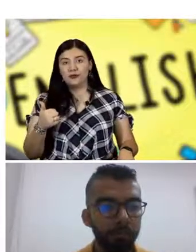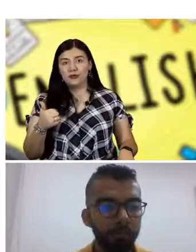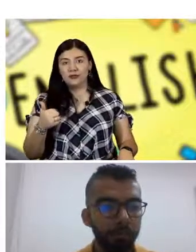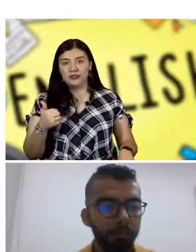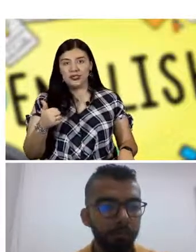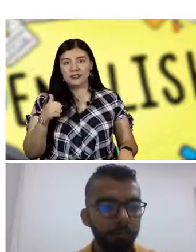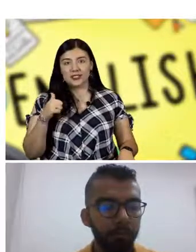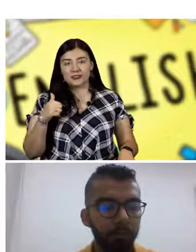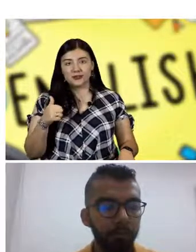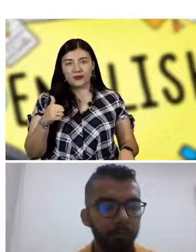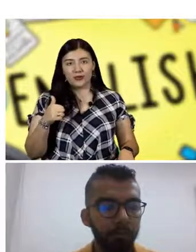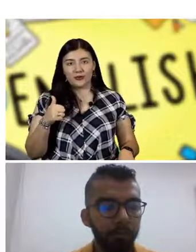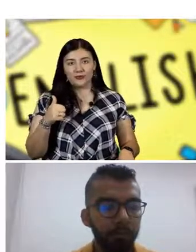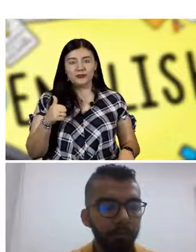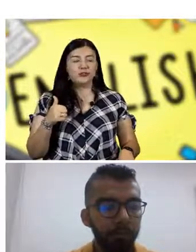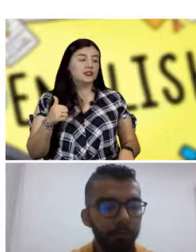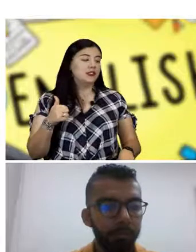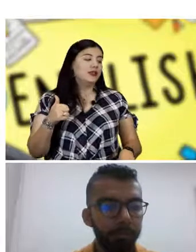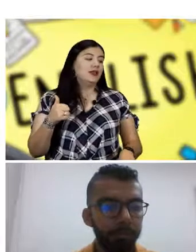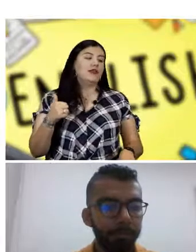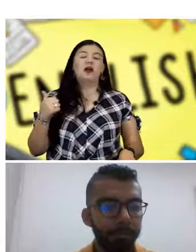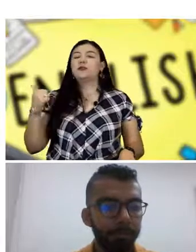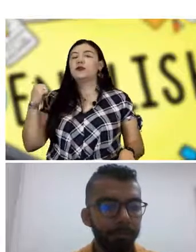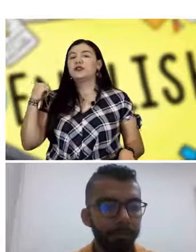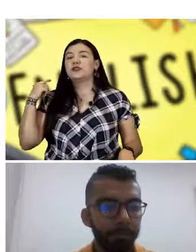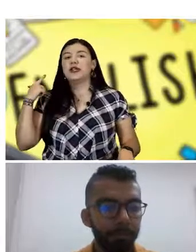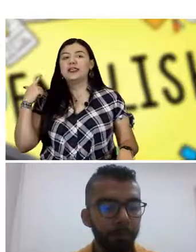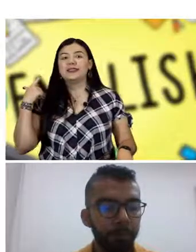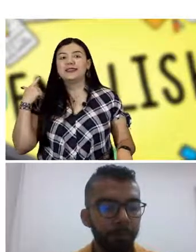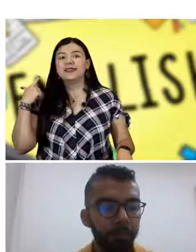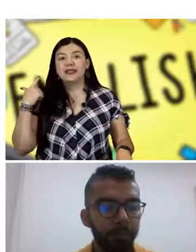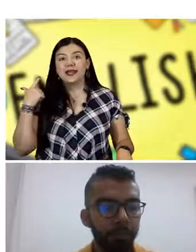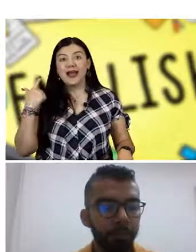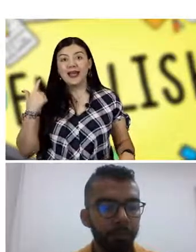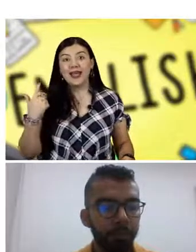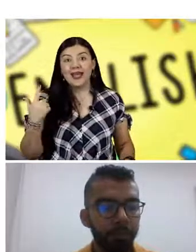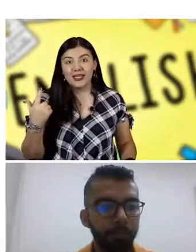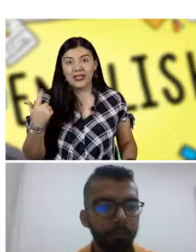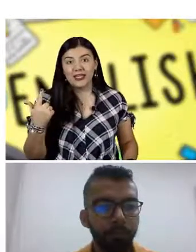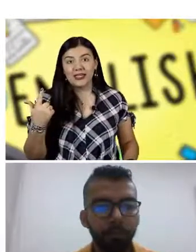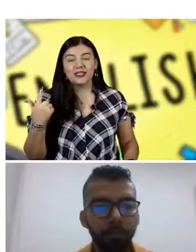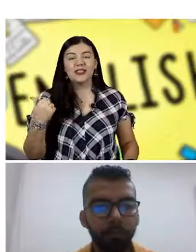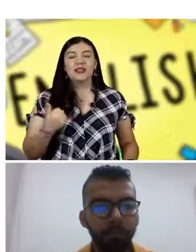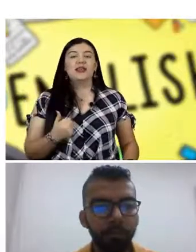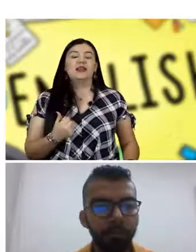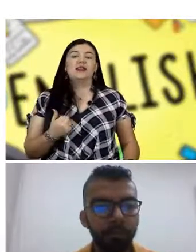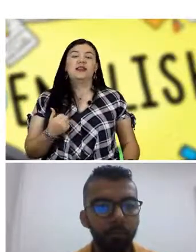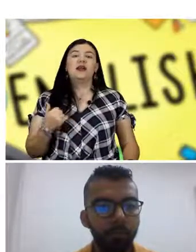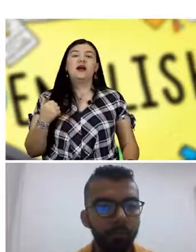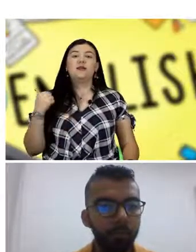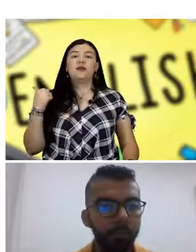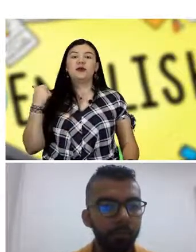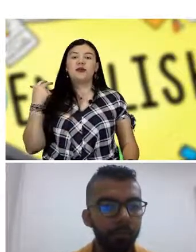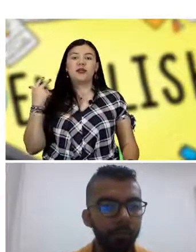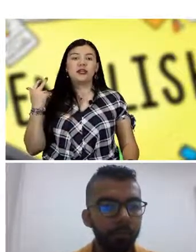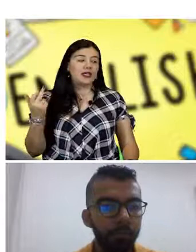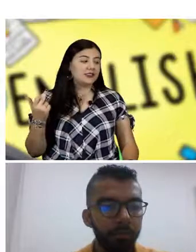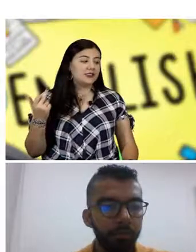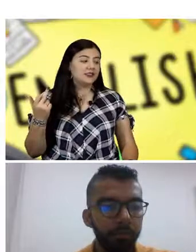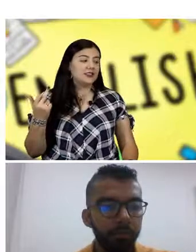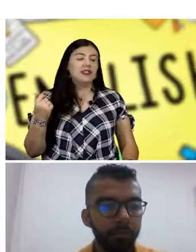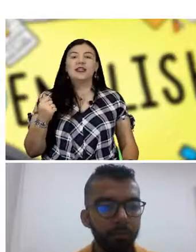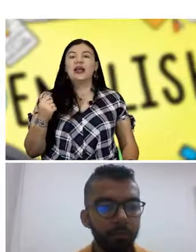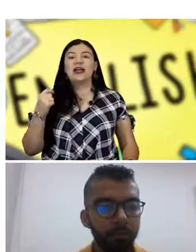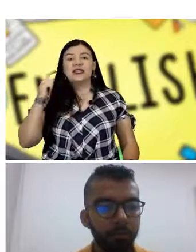sore throat. Yes, a sore throat. Number 2 is a headache. Number